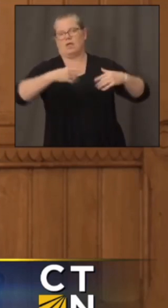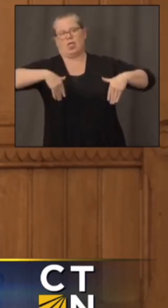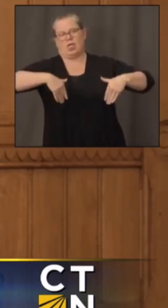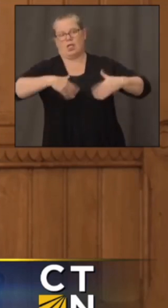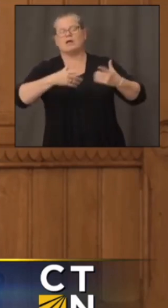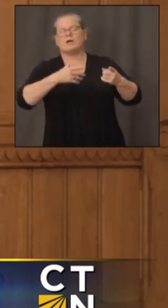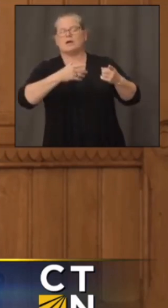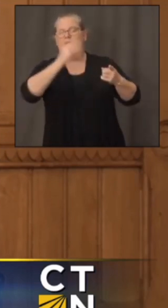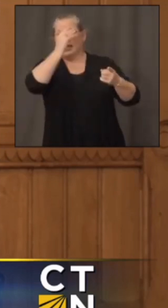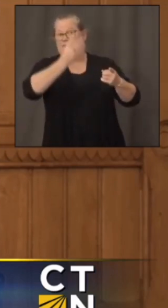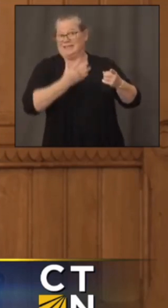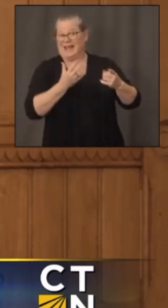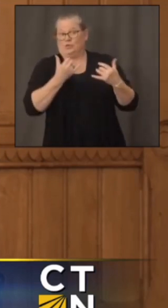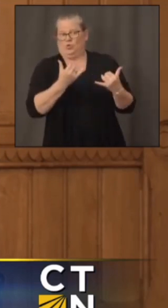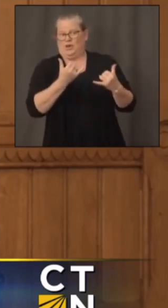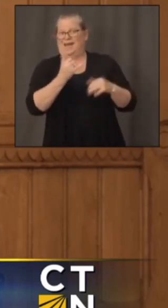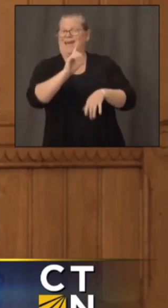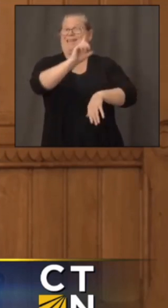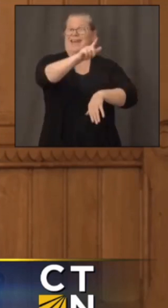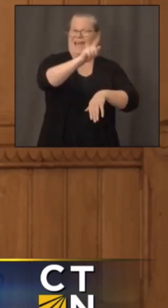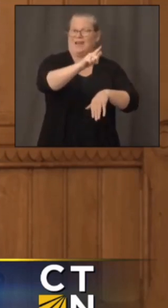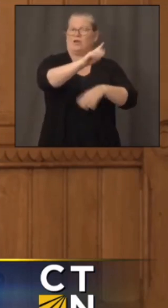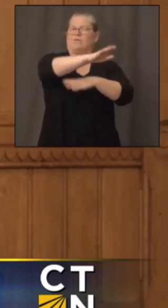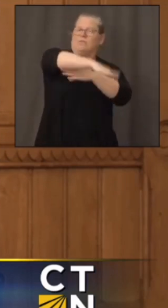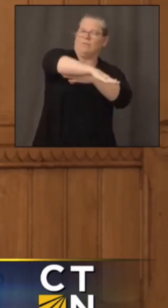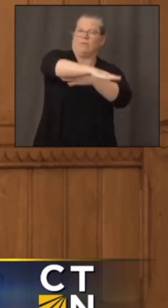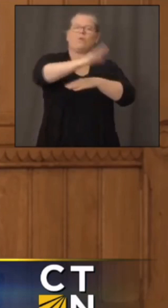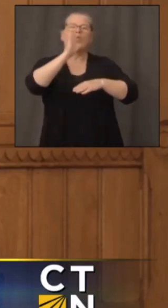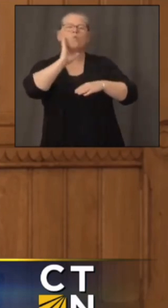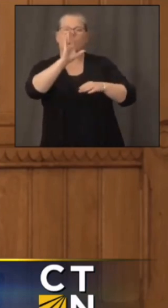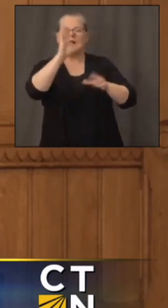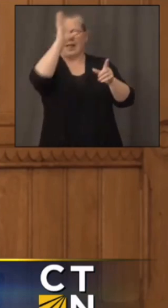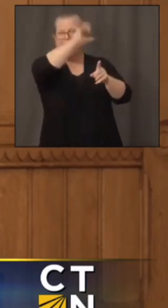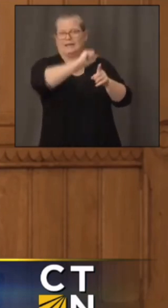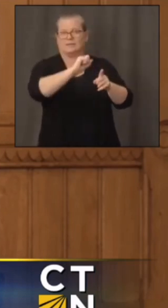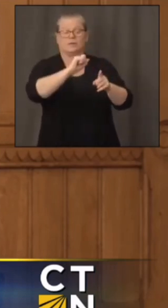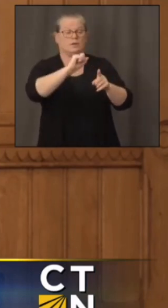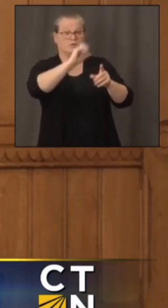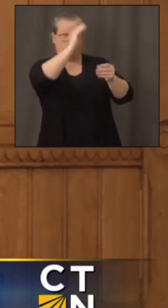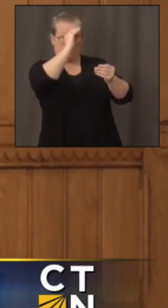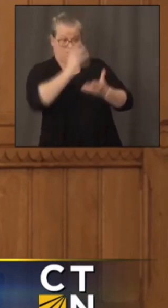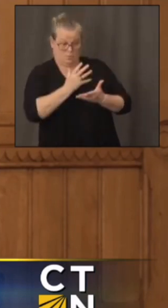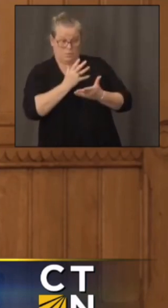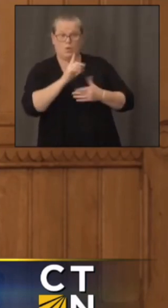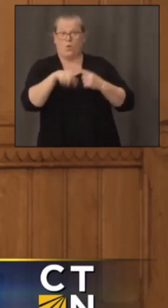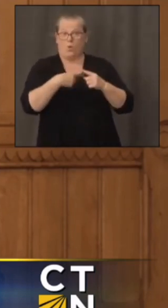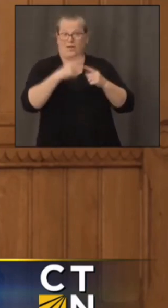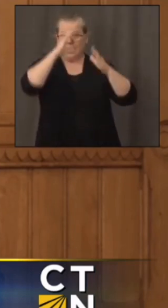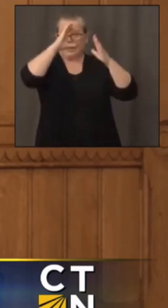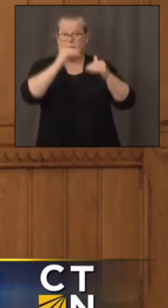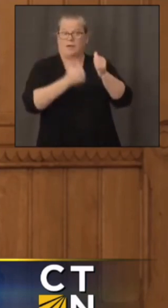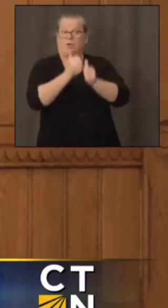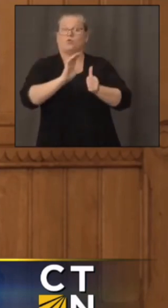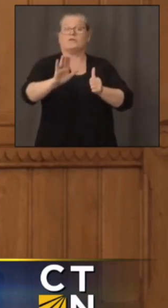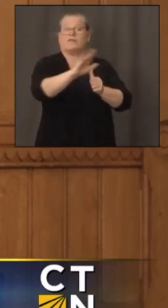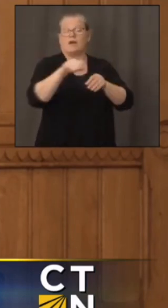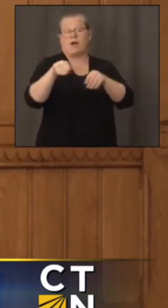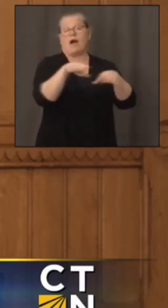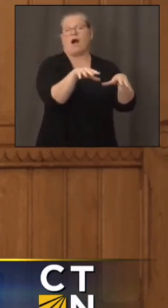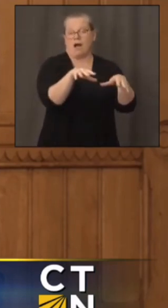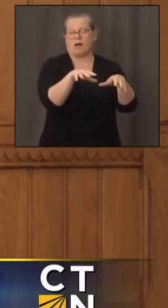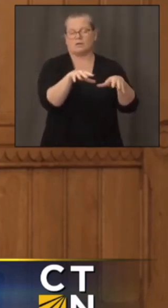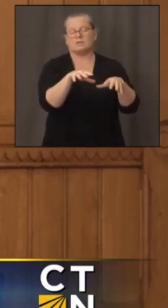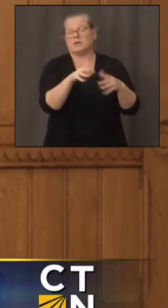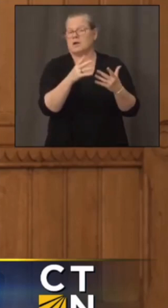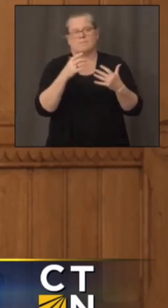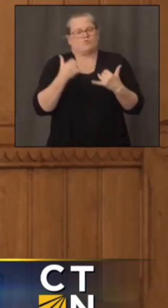that estimate later today, and once we have that, they will be telling us when they expect the majority of their customers to be restored,